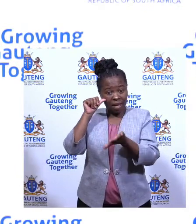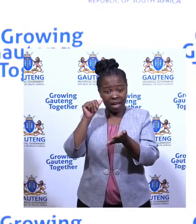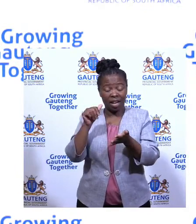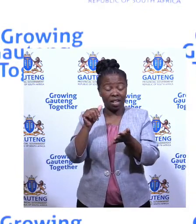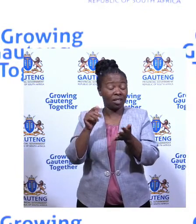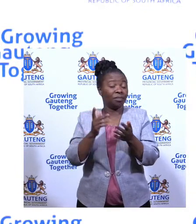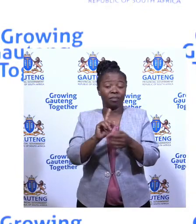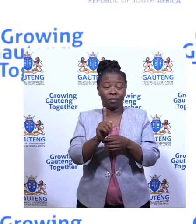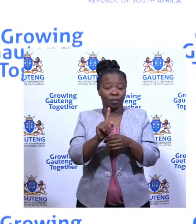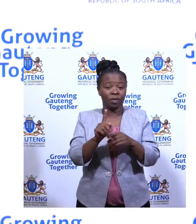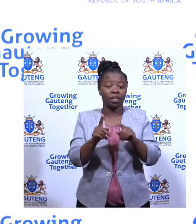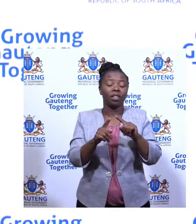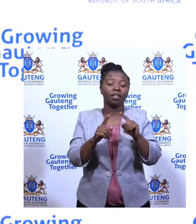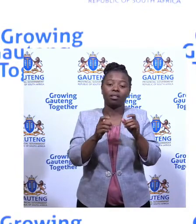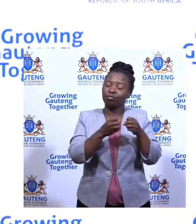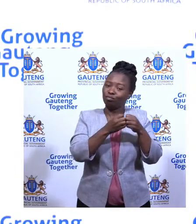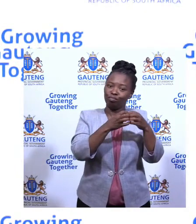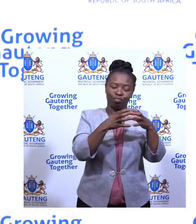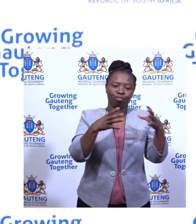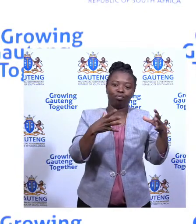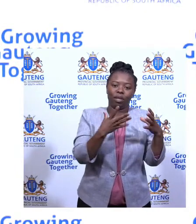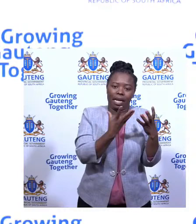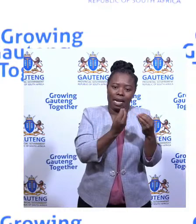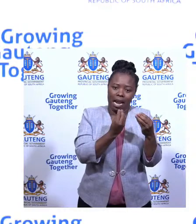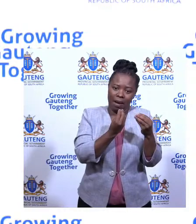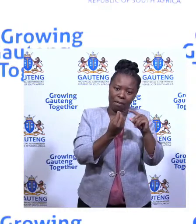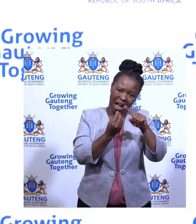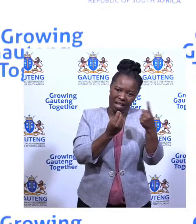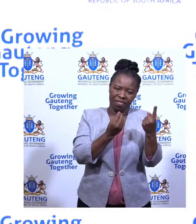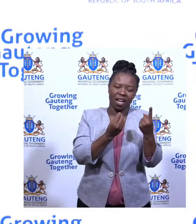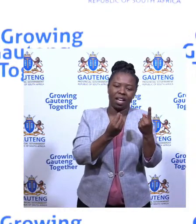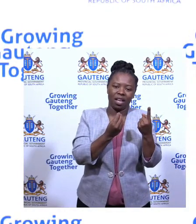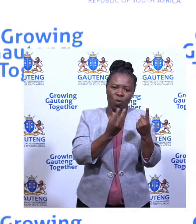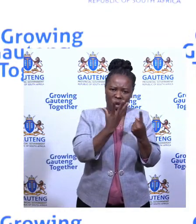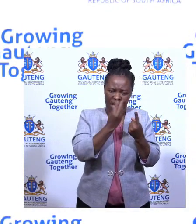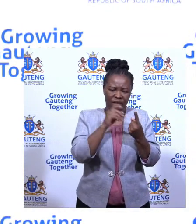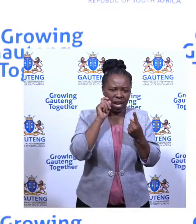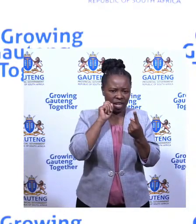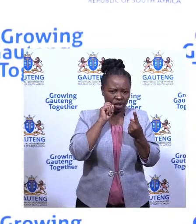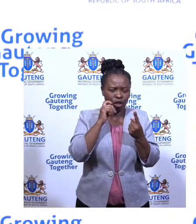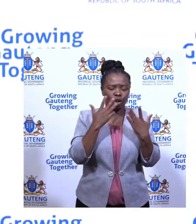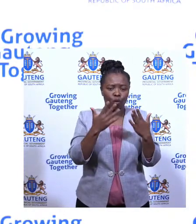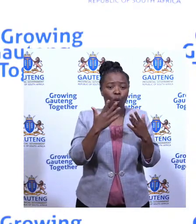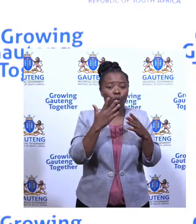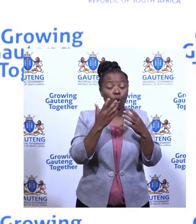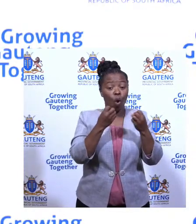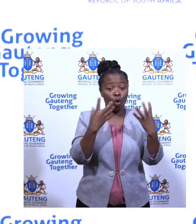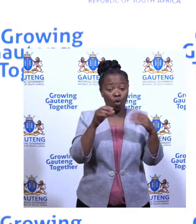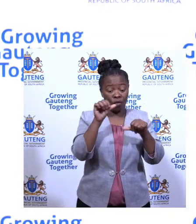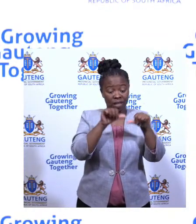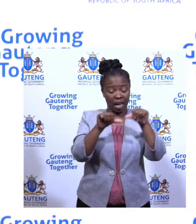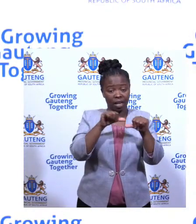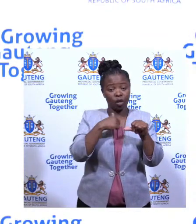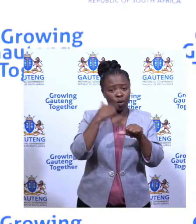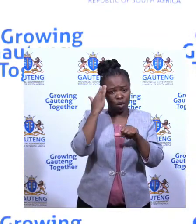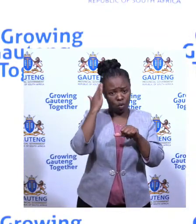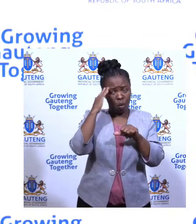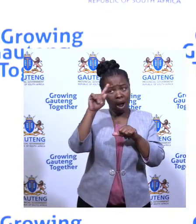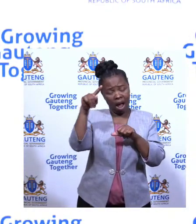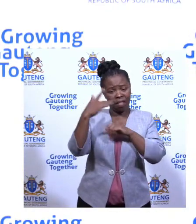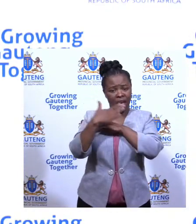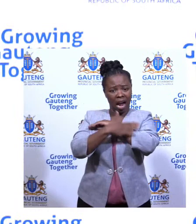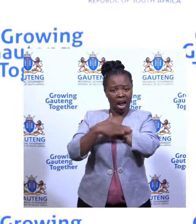these areas, but a vast number of them are. And I think a lot of the science we know from other